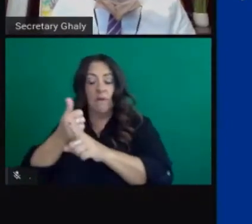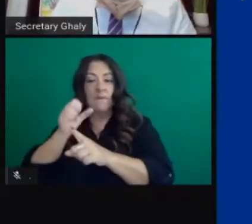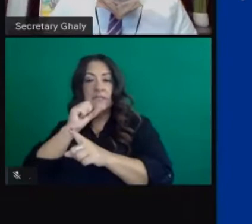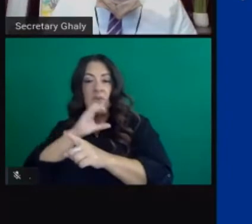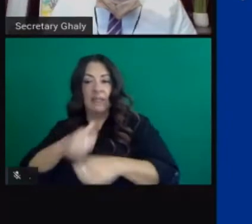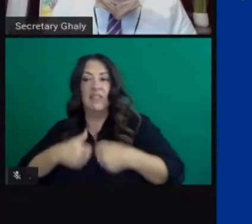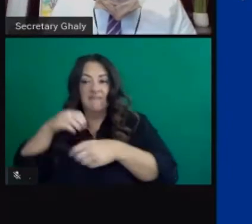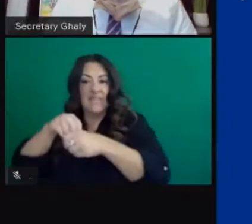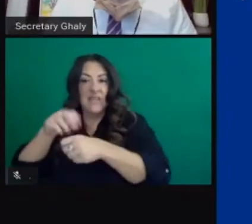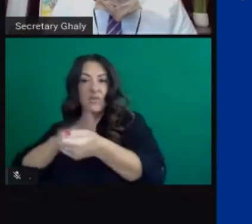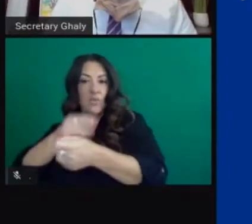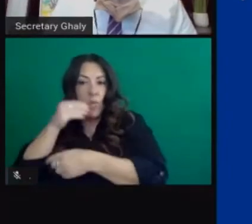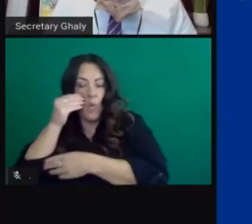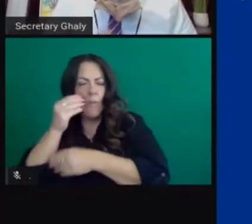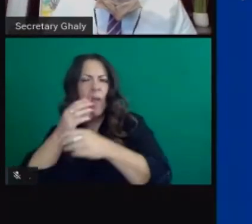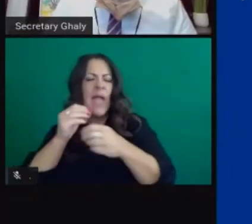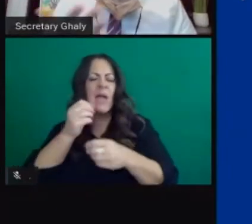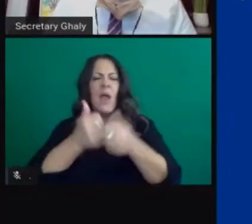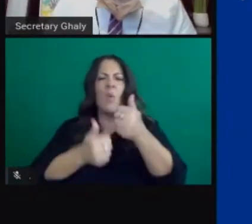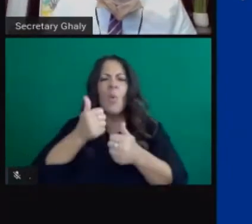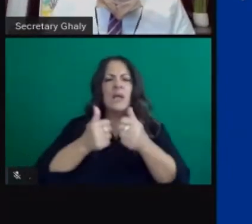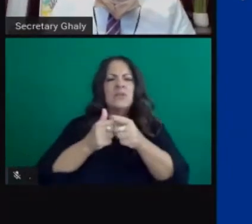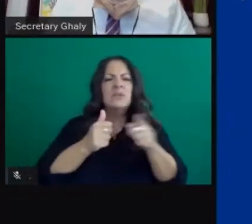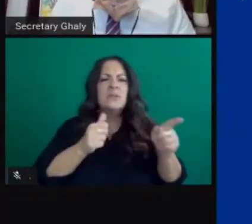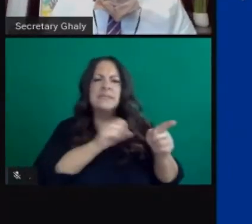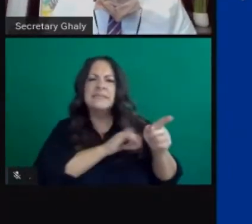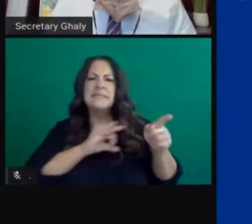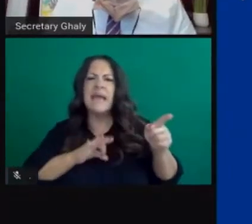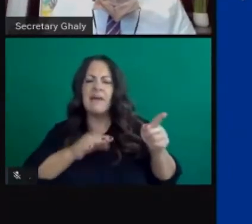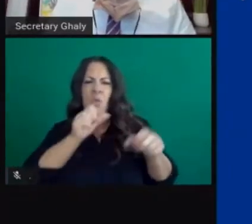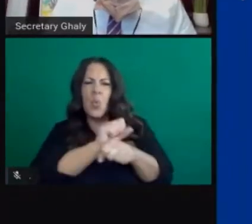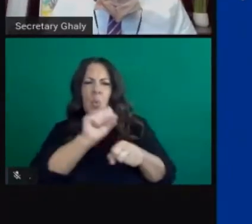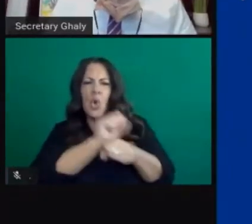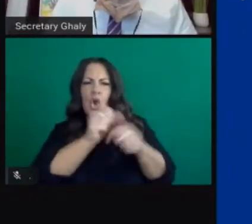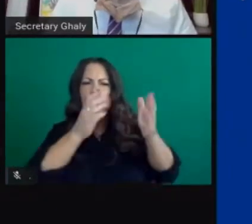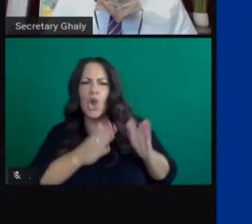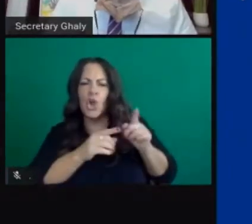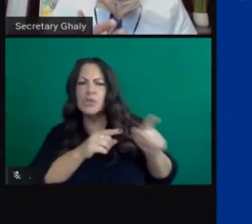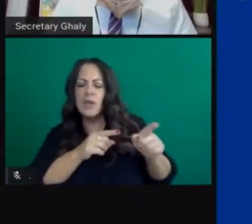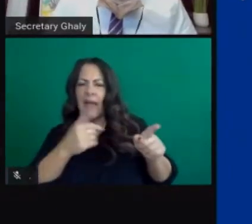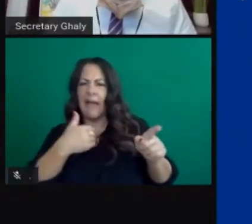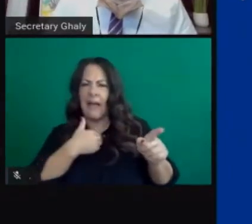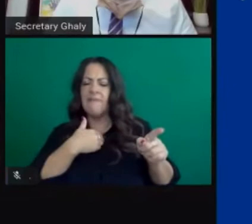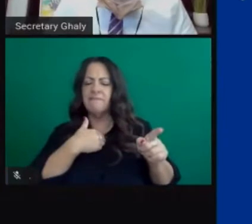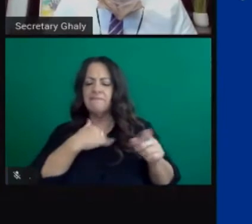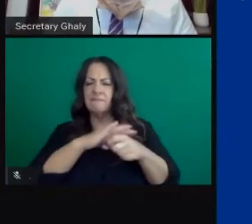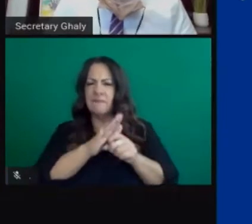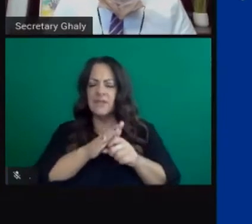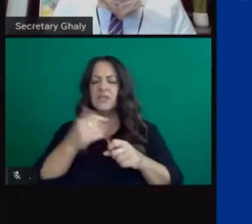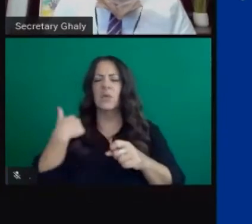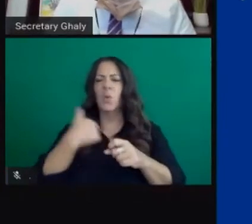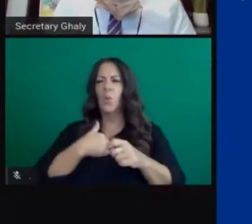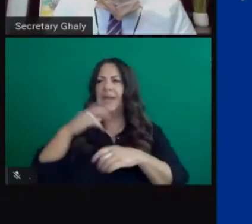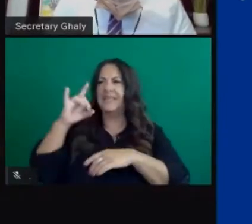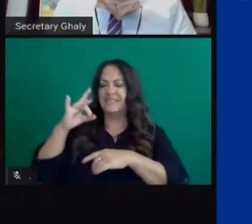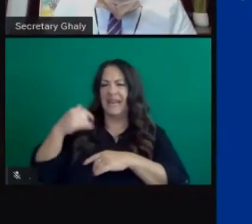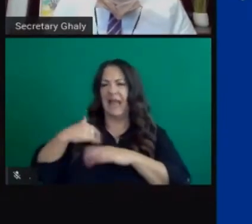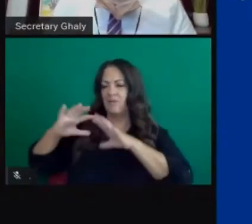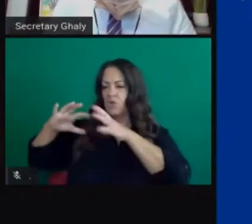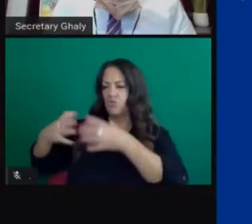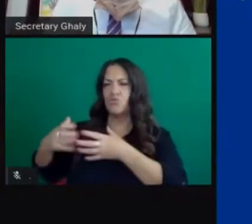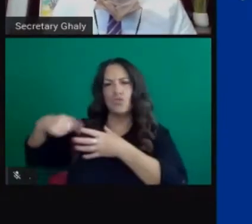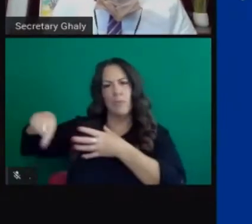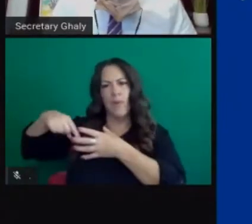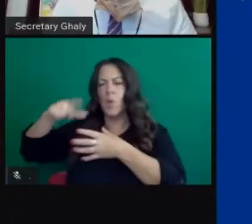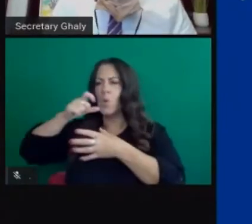and make sure that we reduce mixing. All of the things that we talk to you about every single day, we deploy and employ